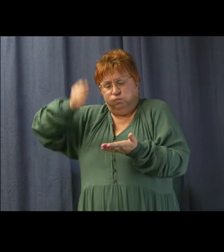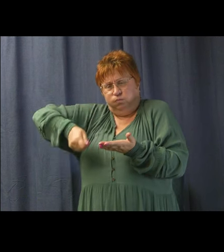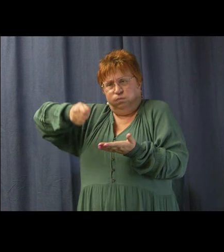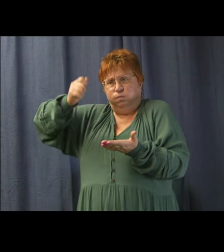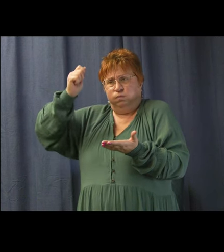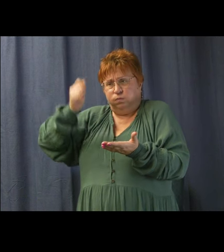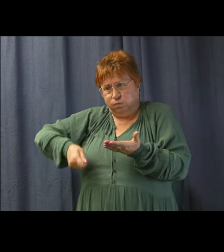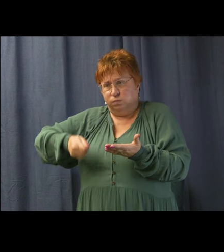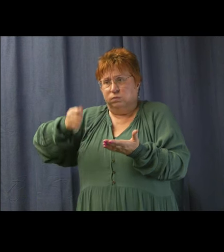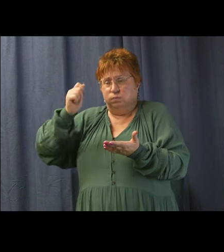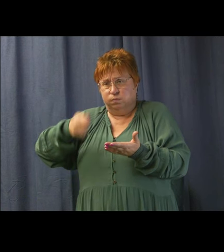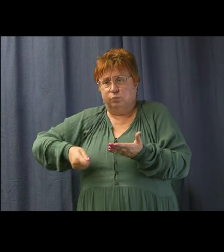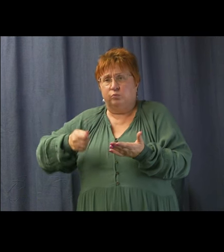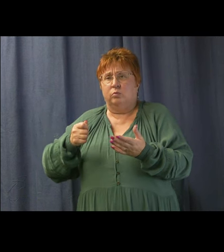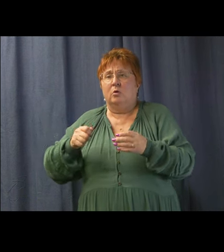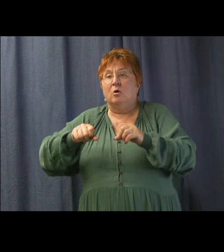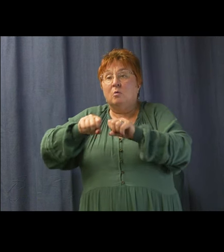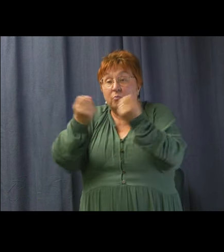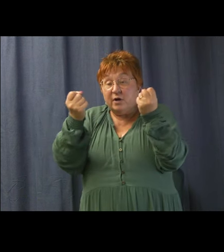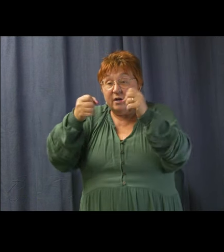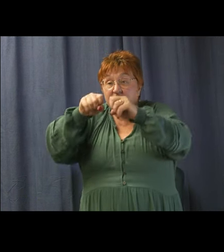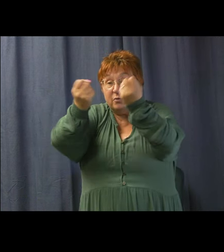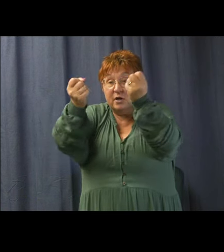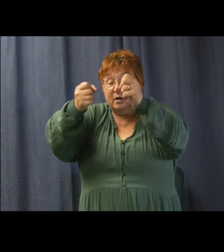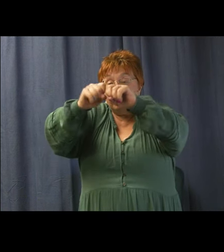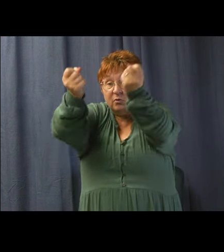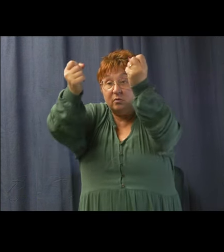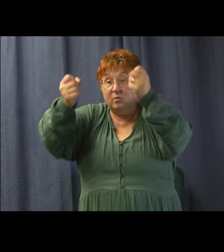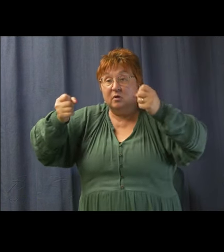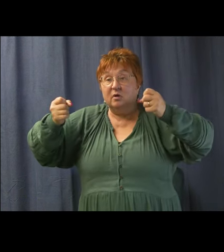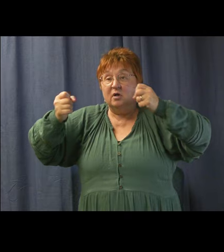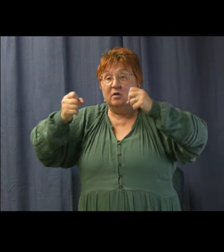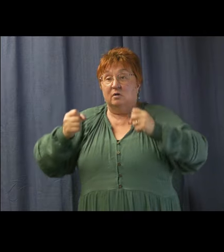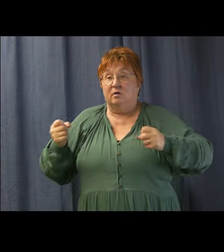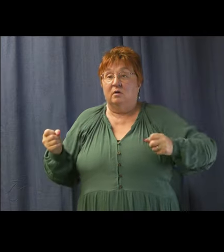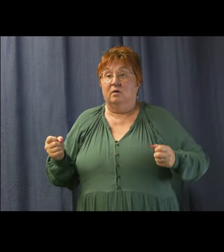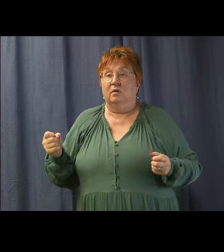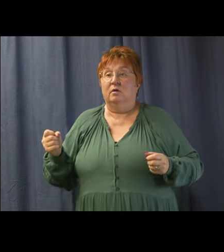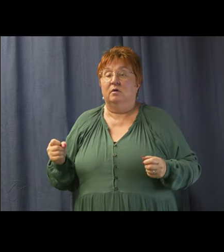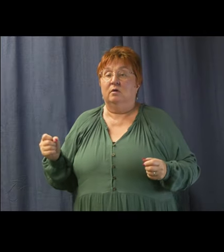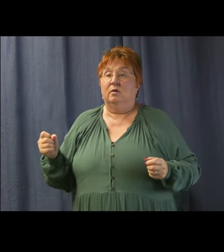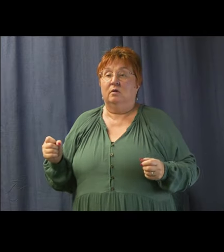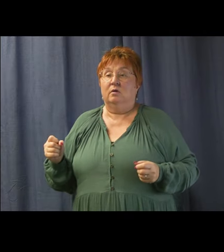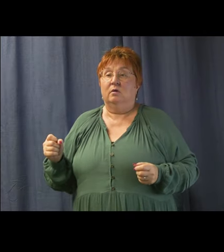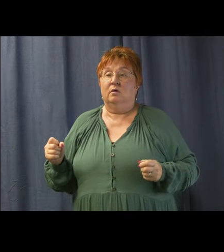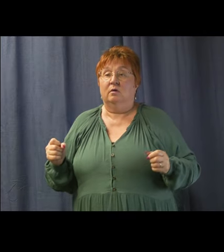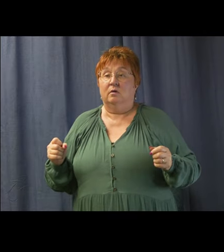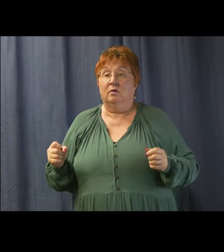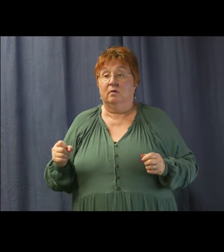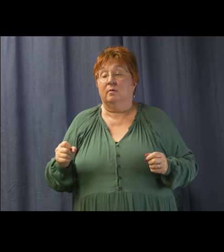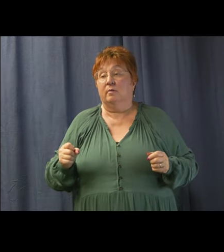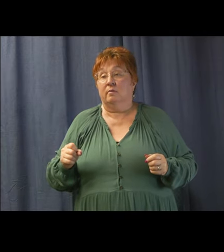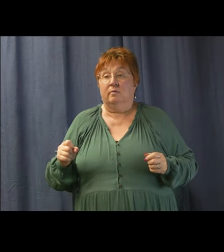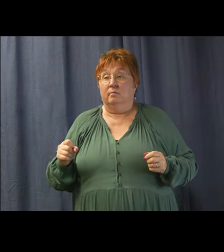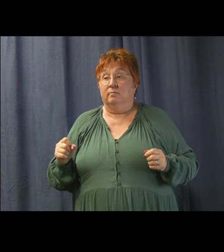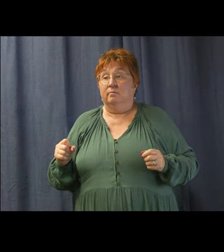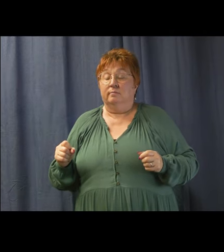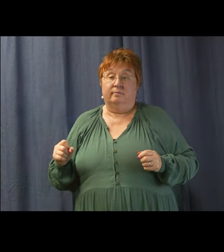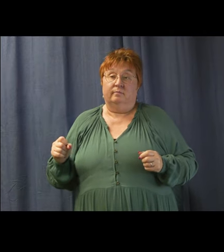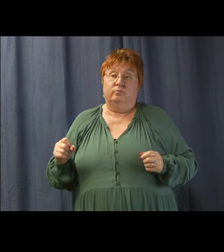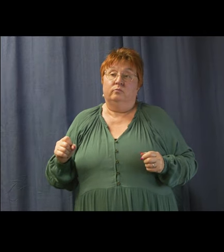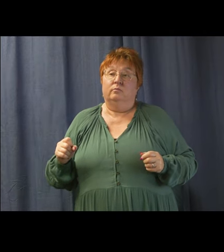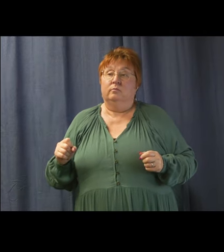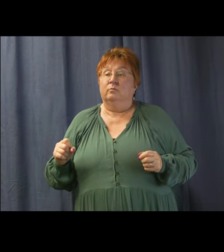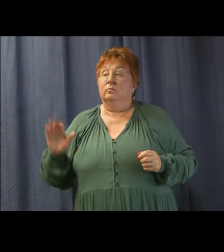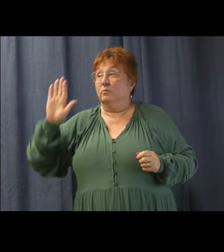hammer that breaks the rock into pieces. And then I'm going to show you something very